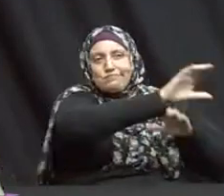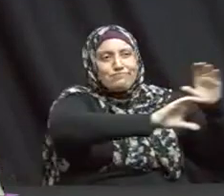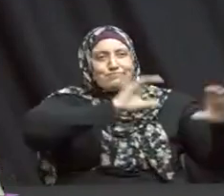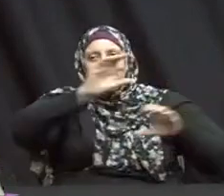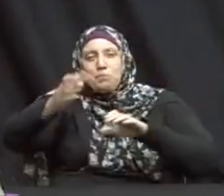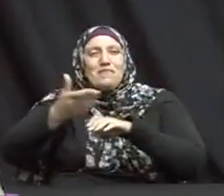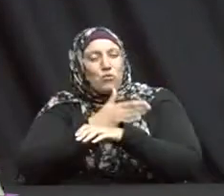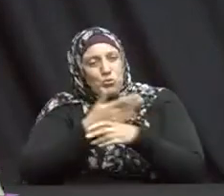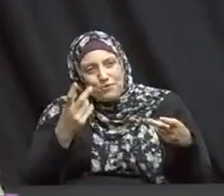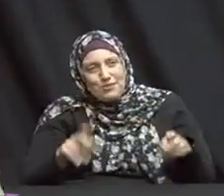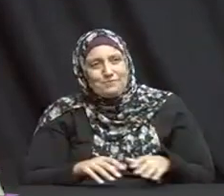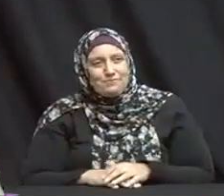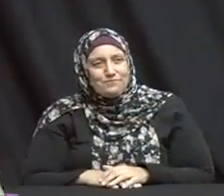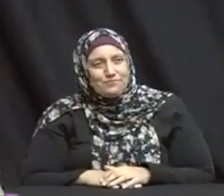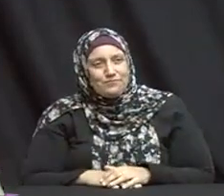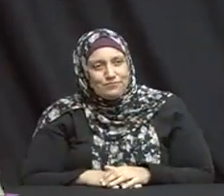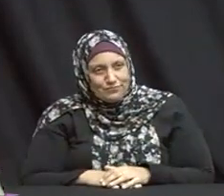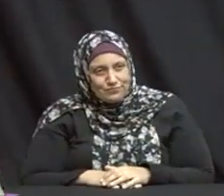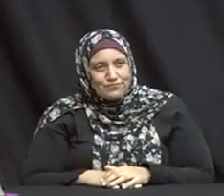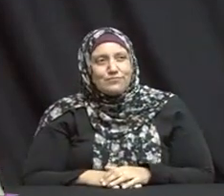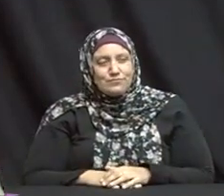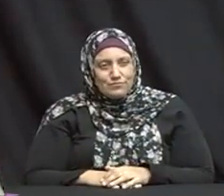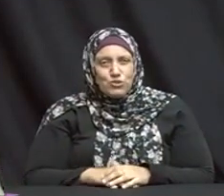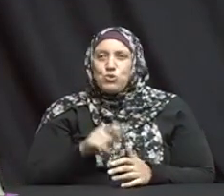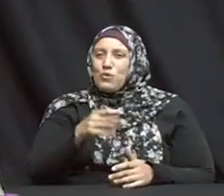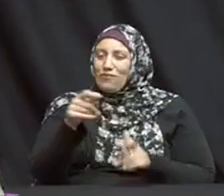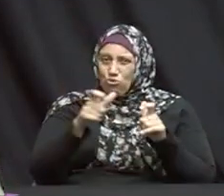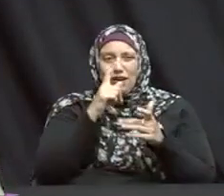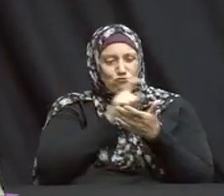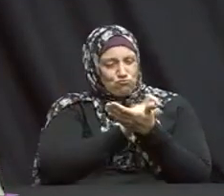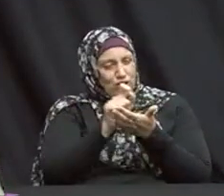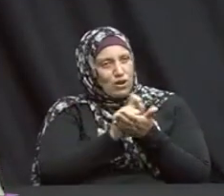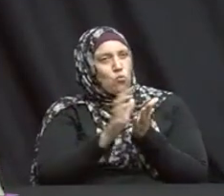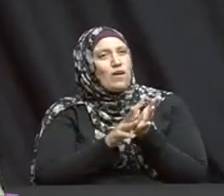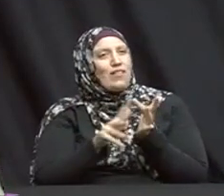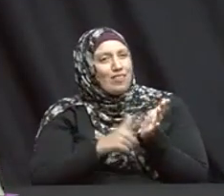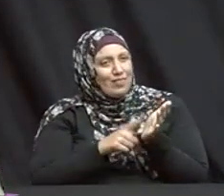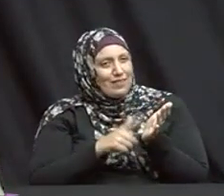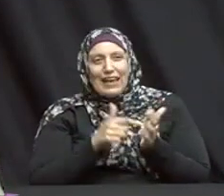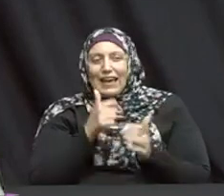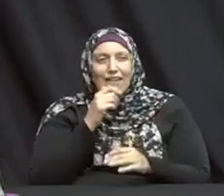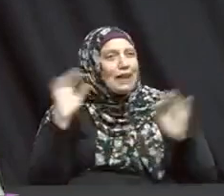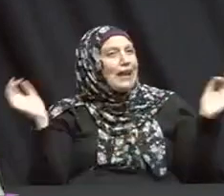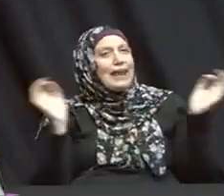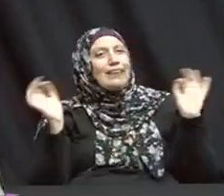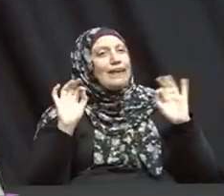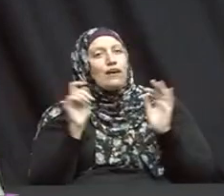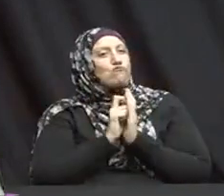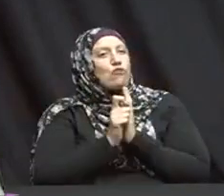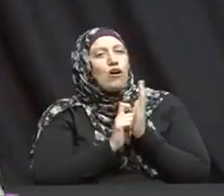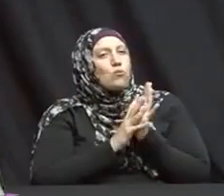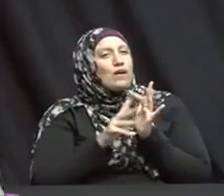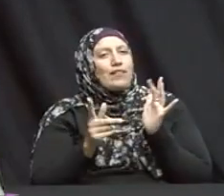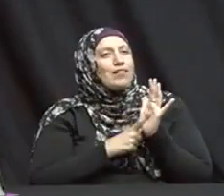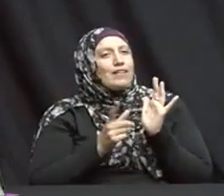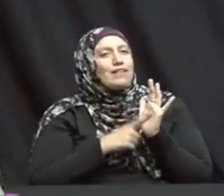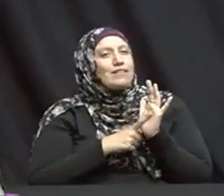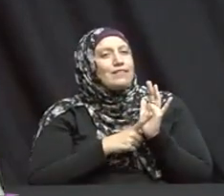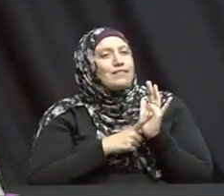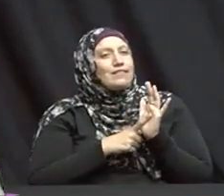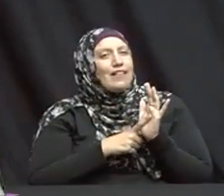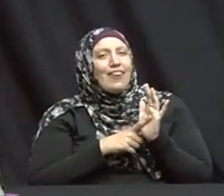the control to write the will about it. And if I don't do this and I die without any will, then all goes Islamically under